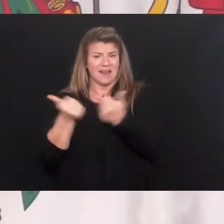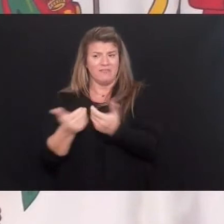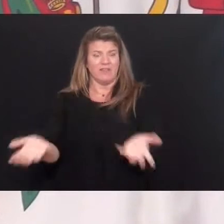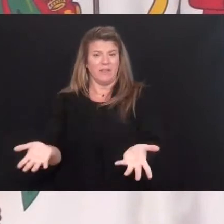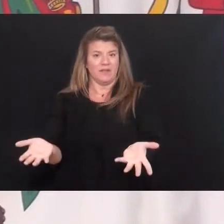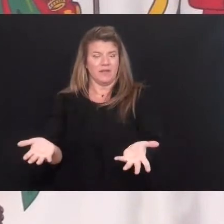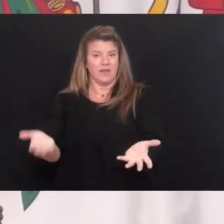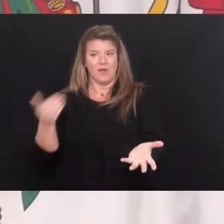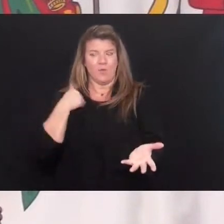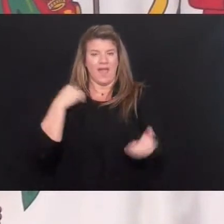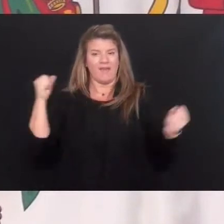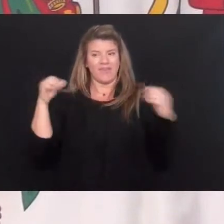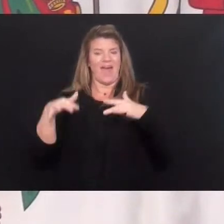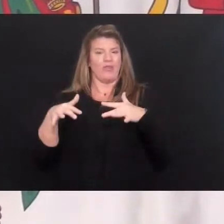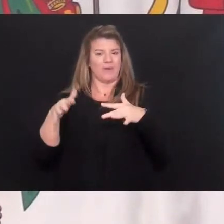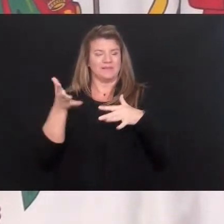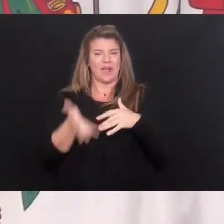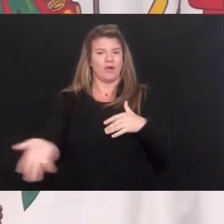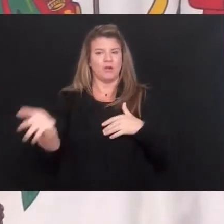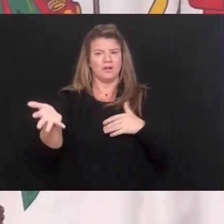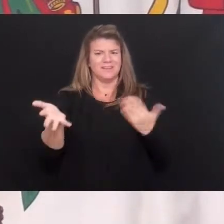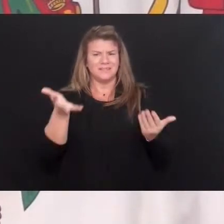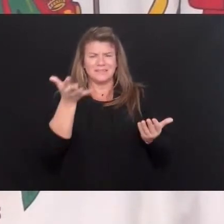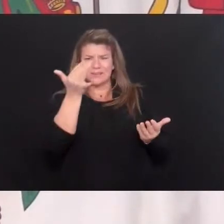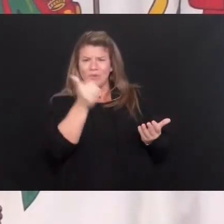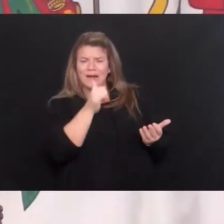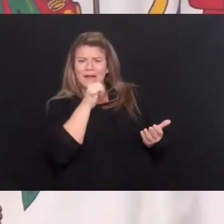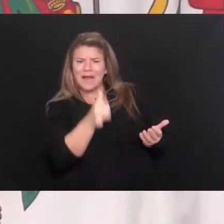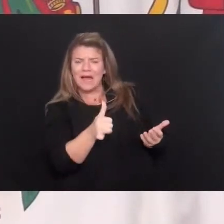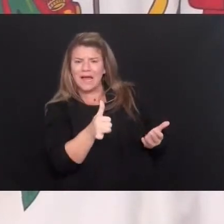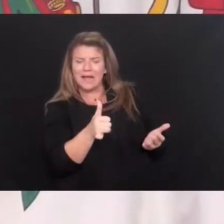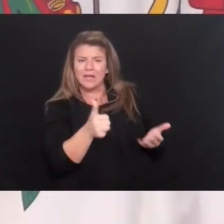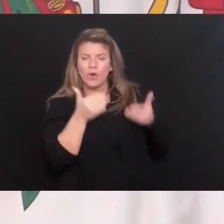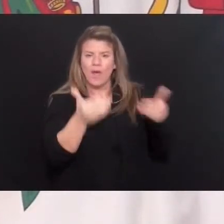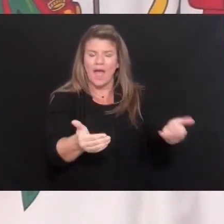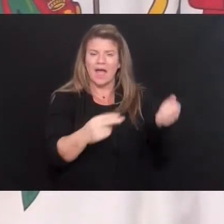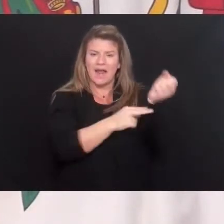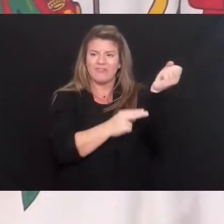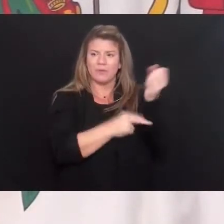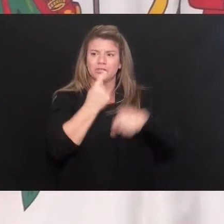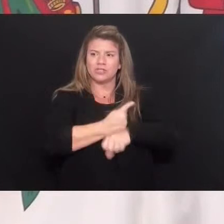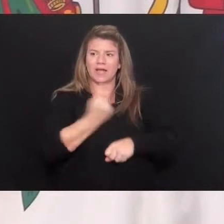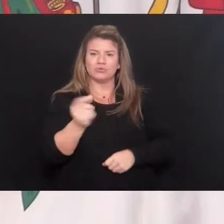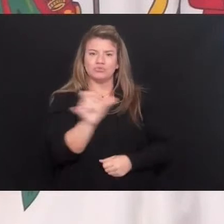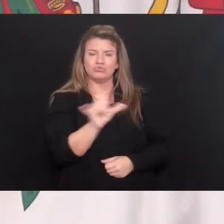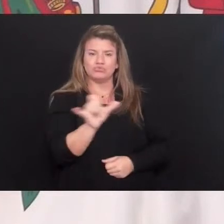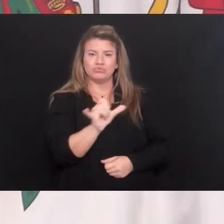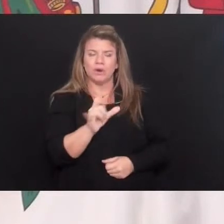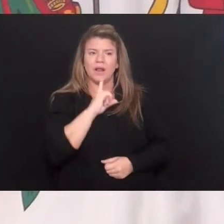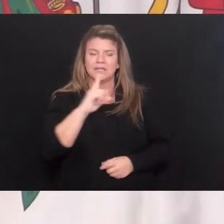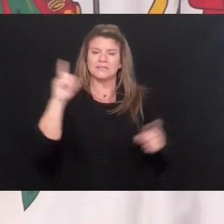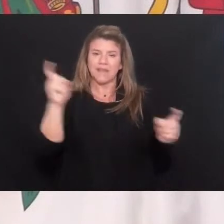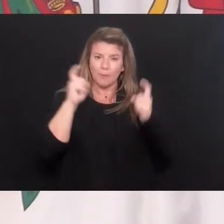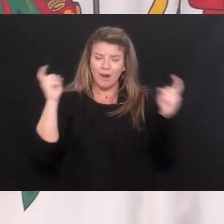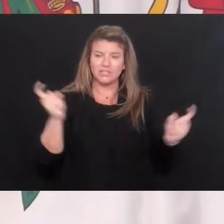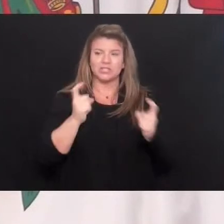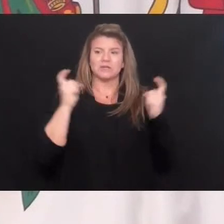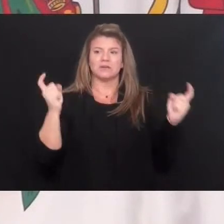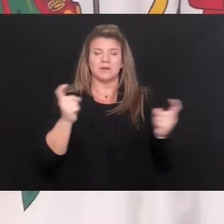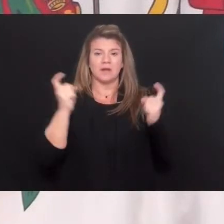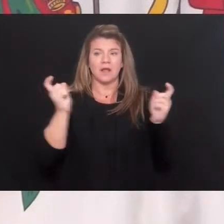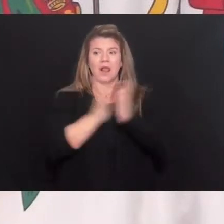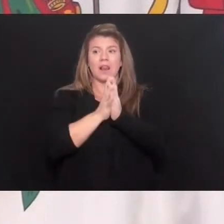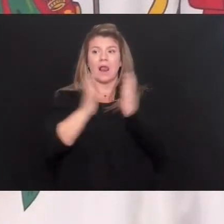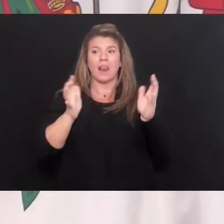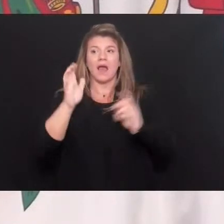we had the big gatherings and everything. So why in the world should we not have Bridge Day? And it's a celebration that a lot